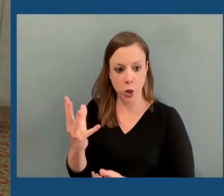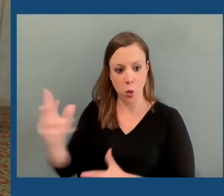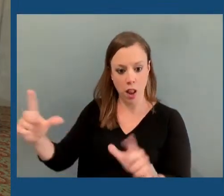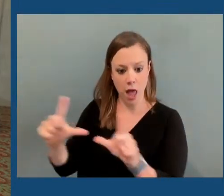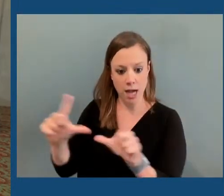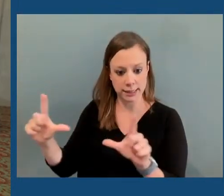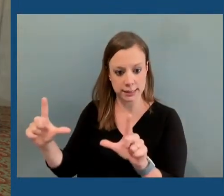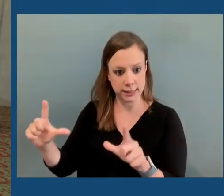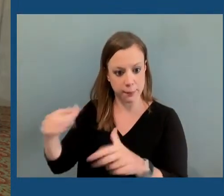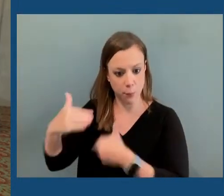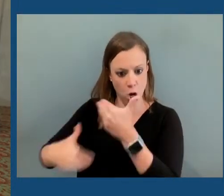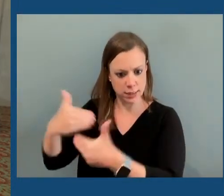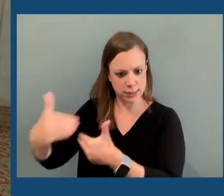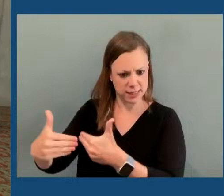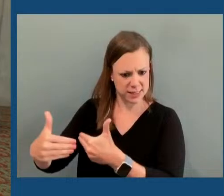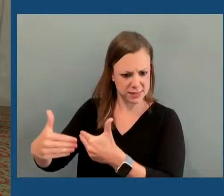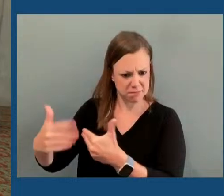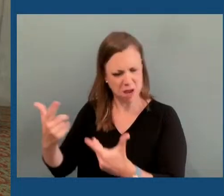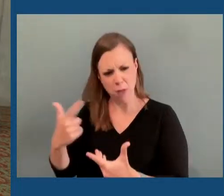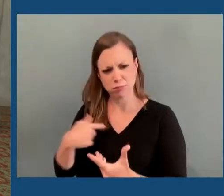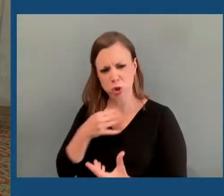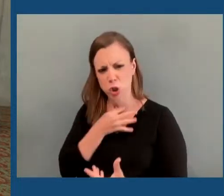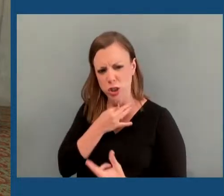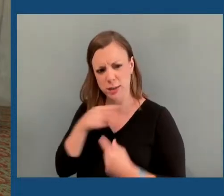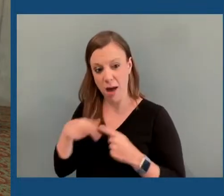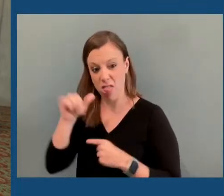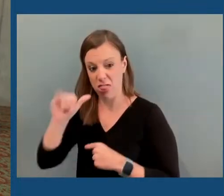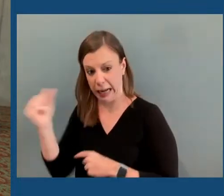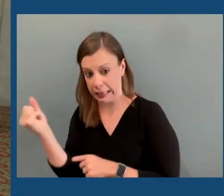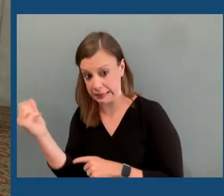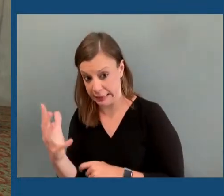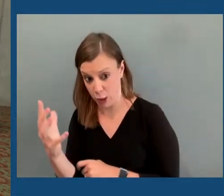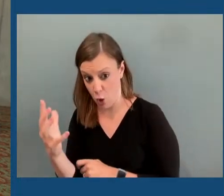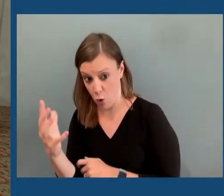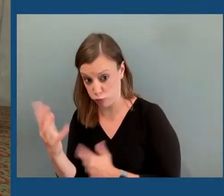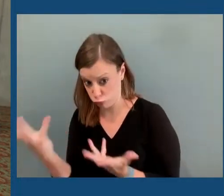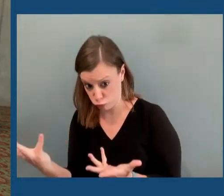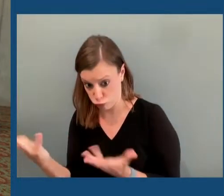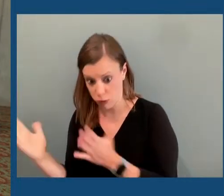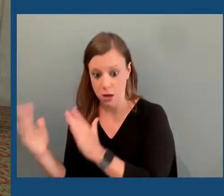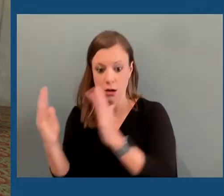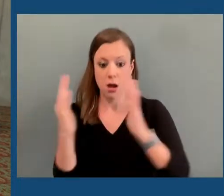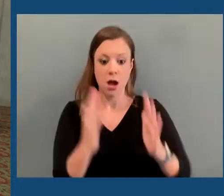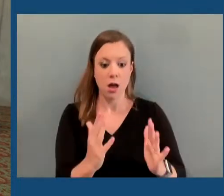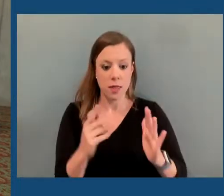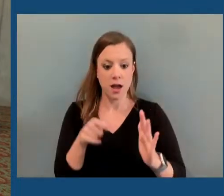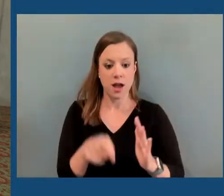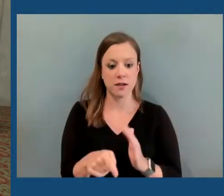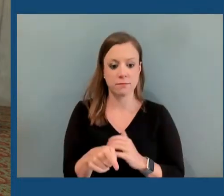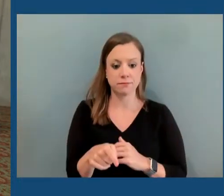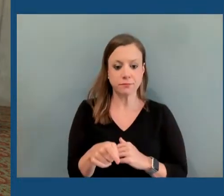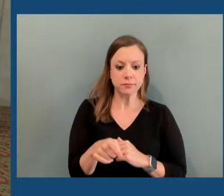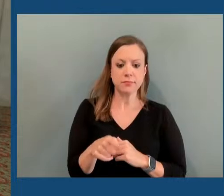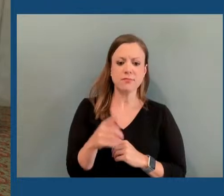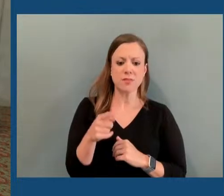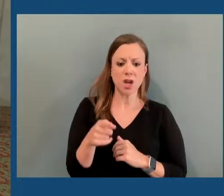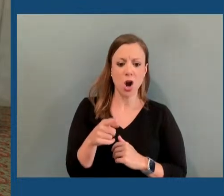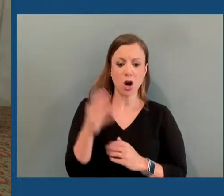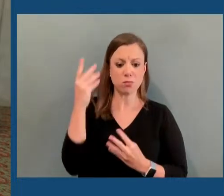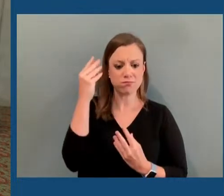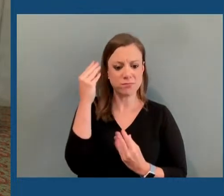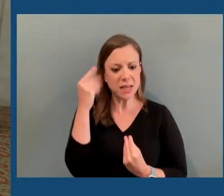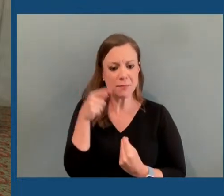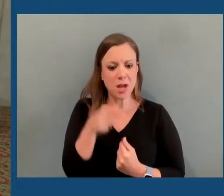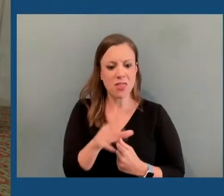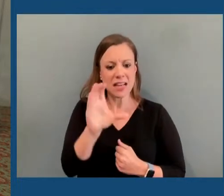thoughts on that, and also that some thinking it's being slow-walked to give Steve Cohen more time to do his application and finish